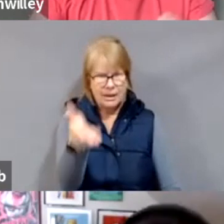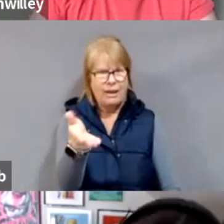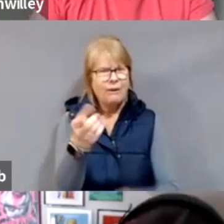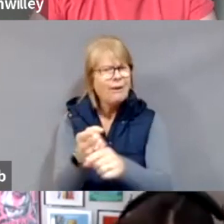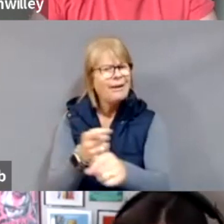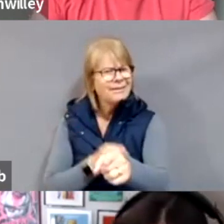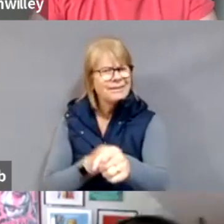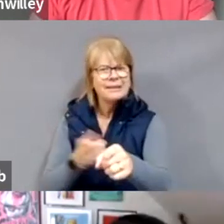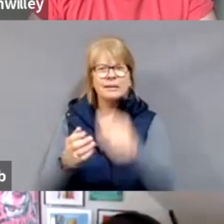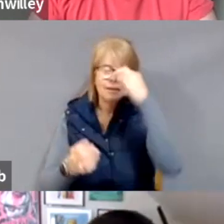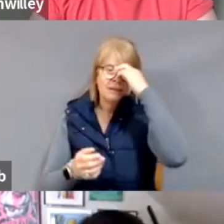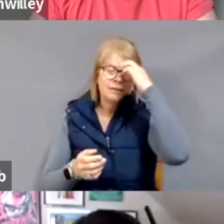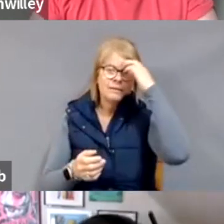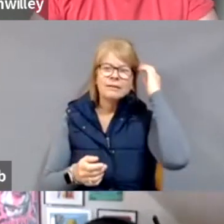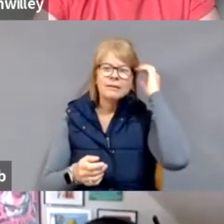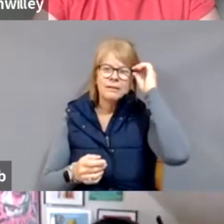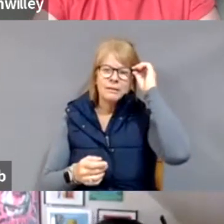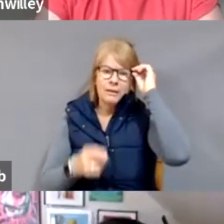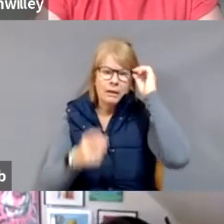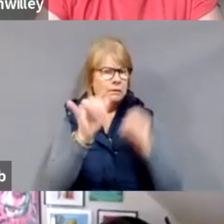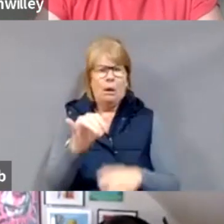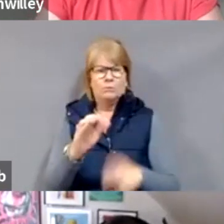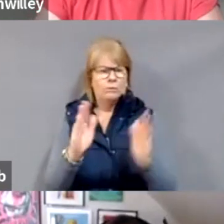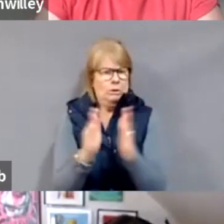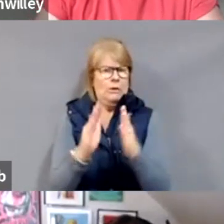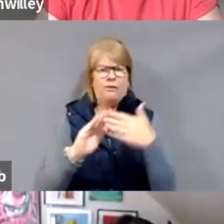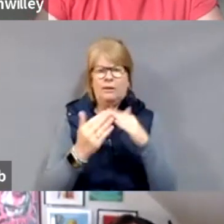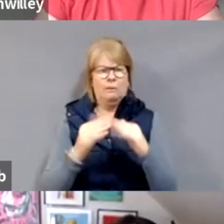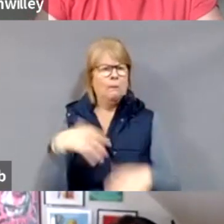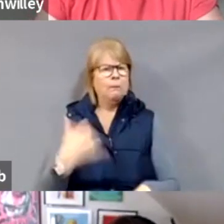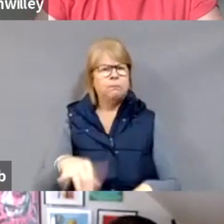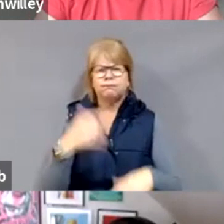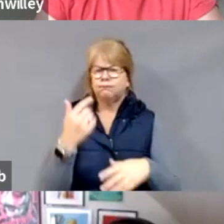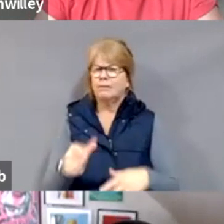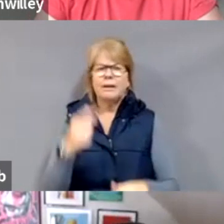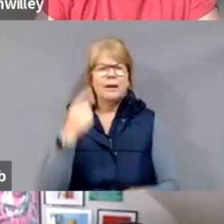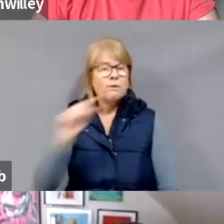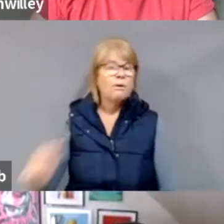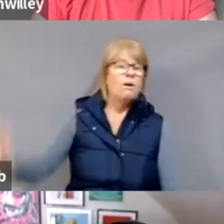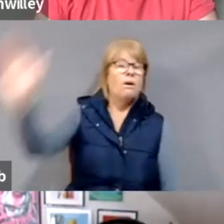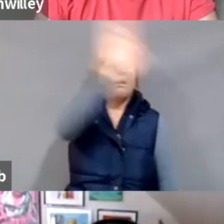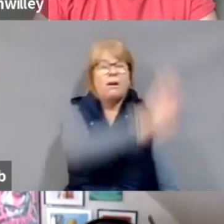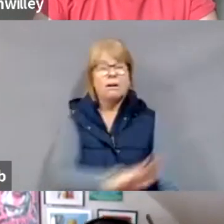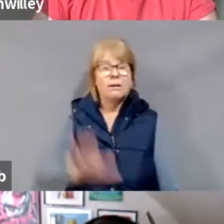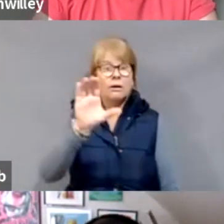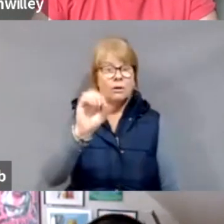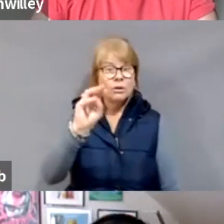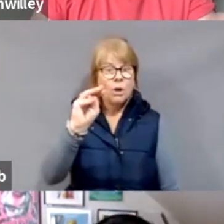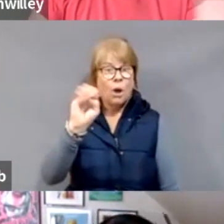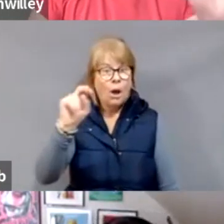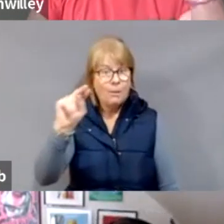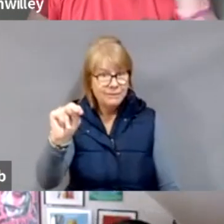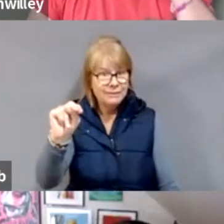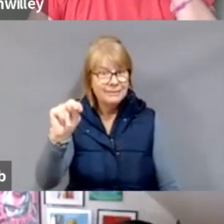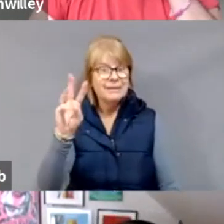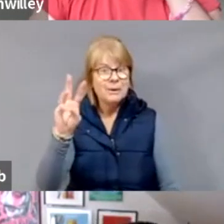great. It's great. And it is. I mean, it's one of the longest running community theaters in the Commonwealth. So they have a great history, and they